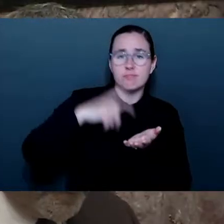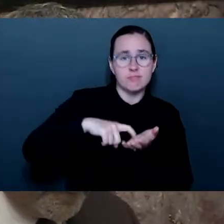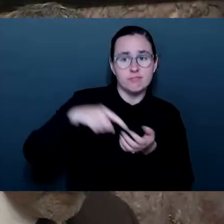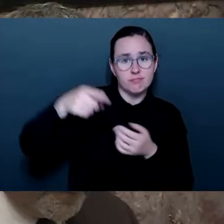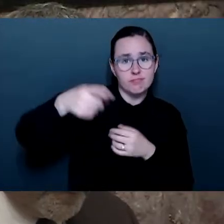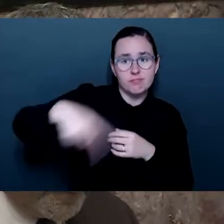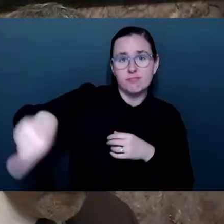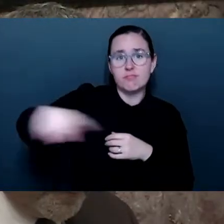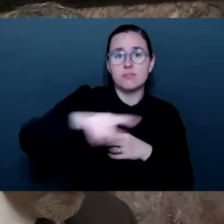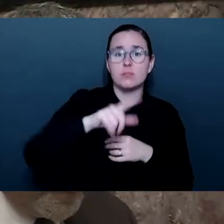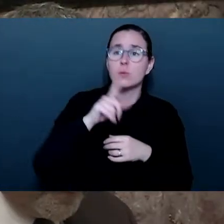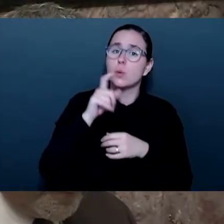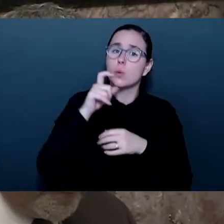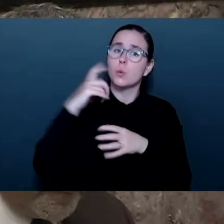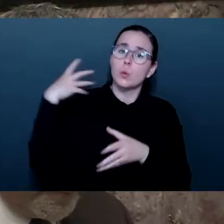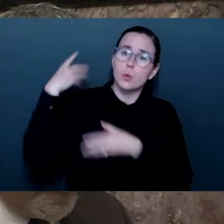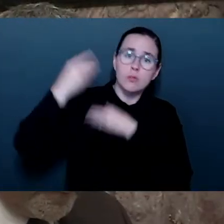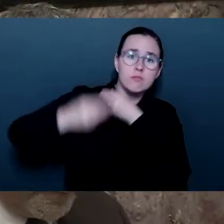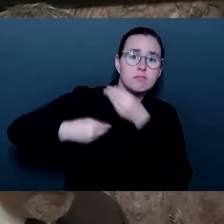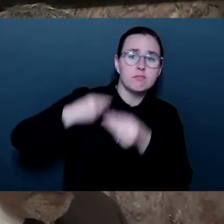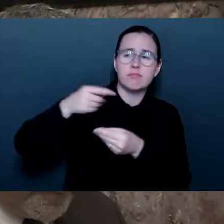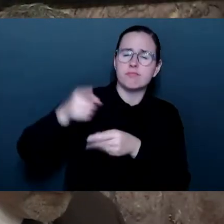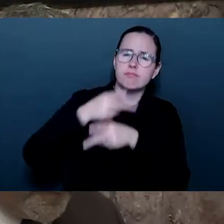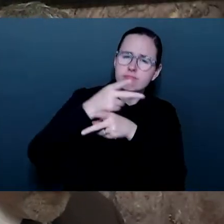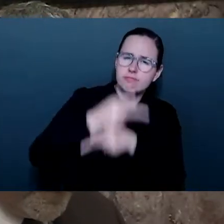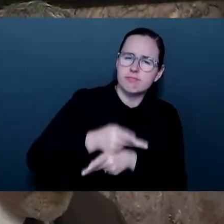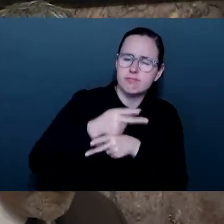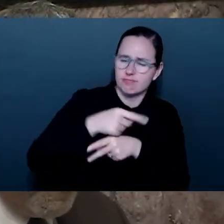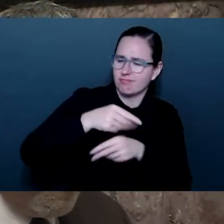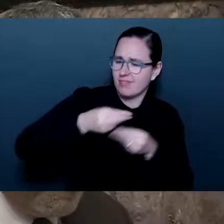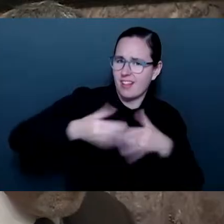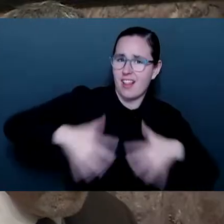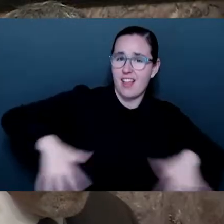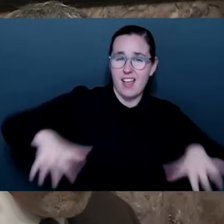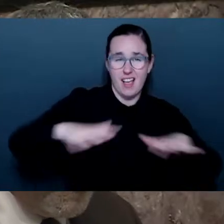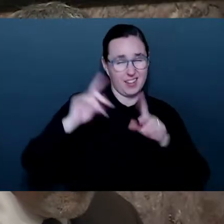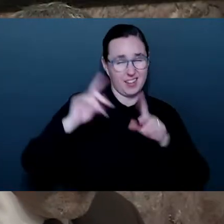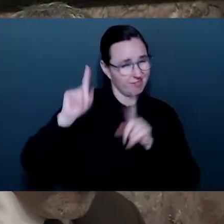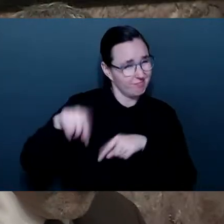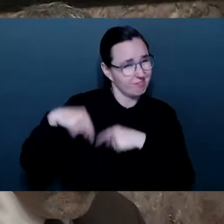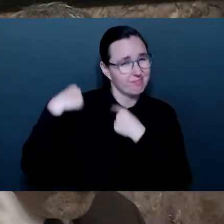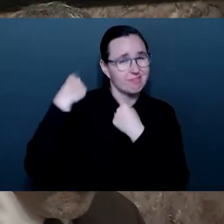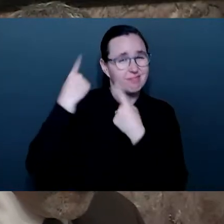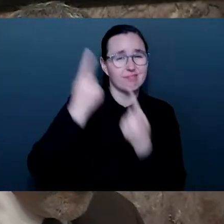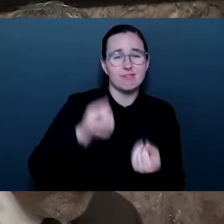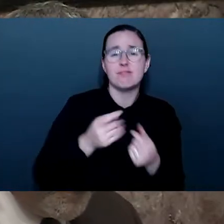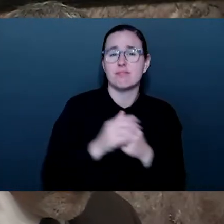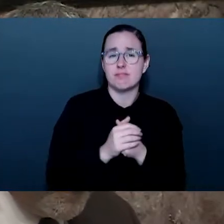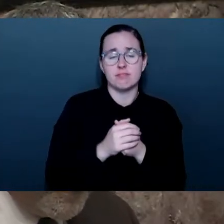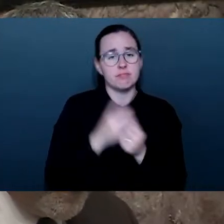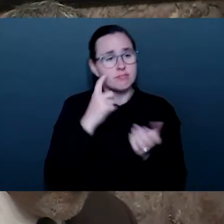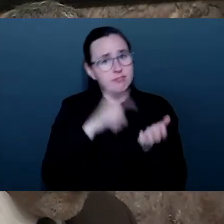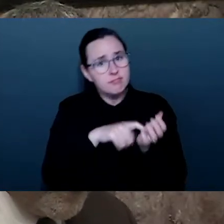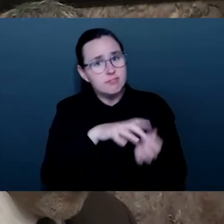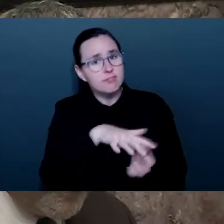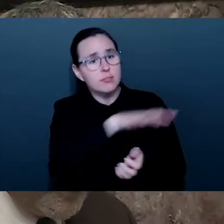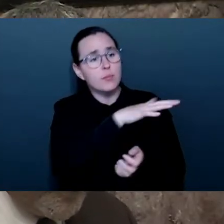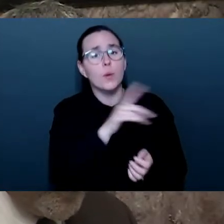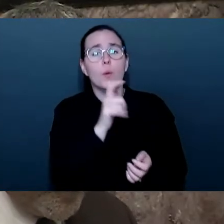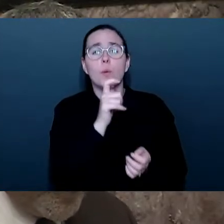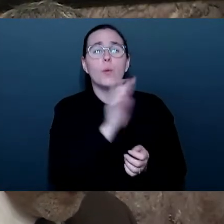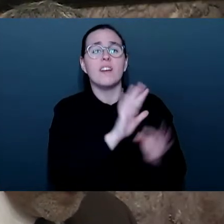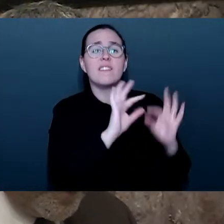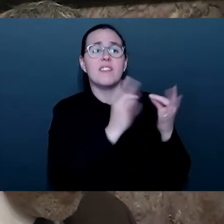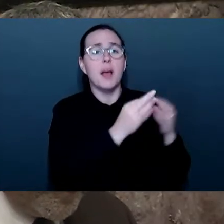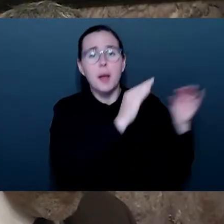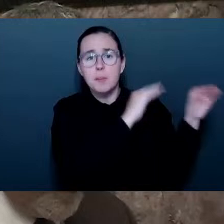generations. We acknowledge those whose families came here seeking opportunity and a new beginning. And we acknowledge